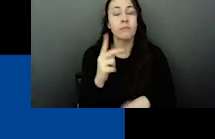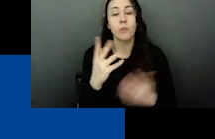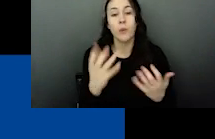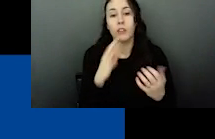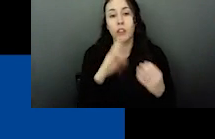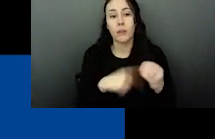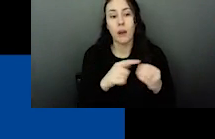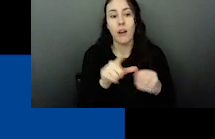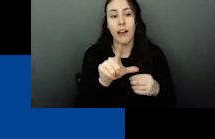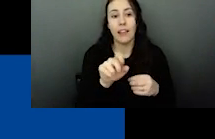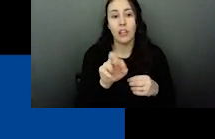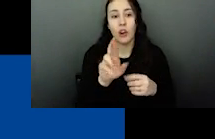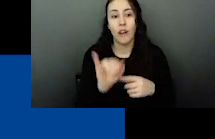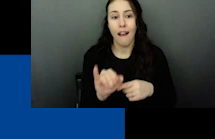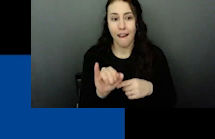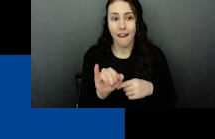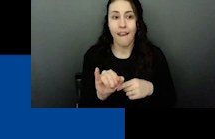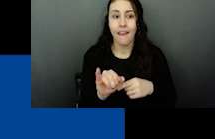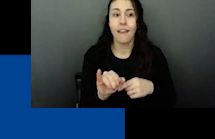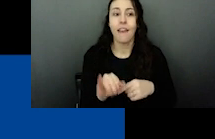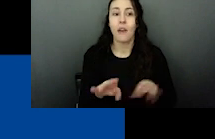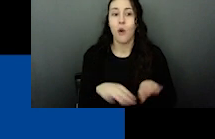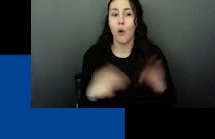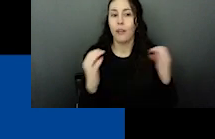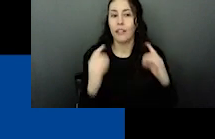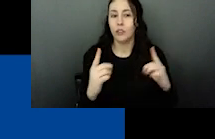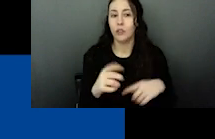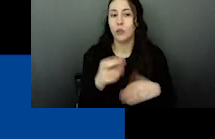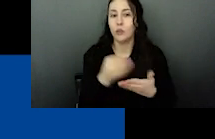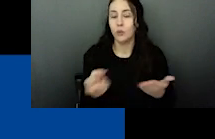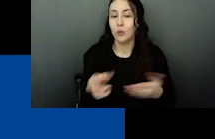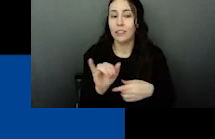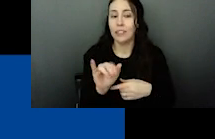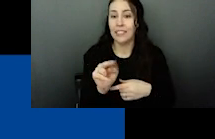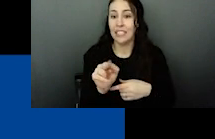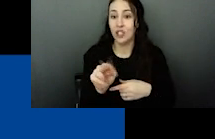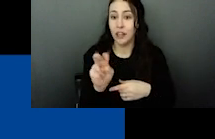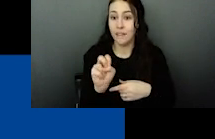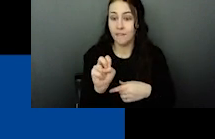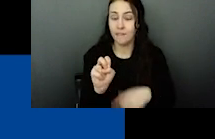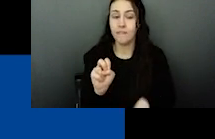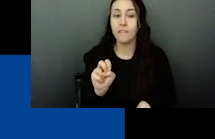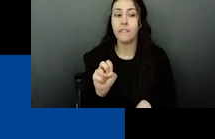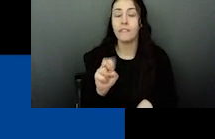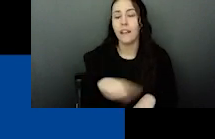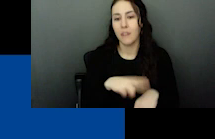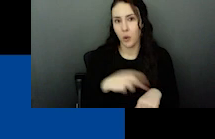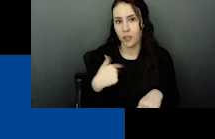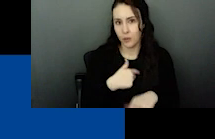OERI, Open Educational Resources Initiative. And of course we know that